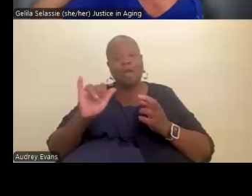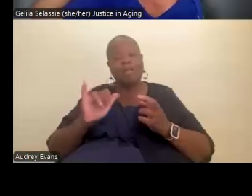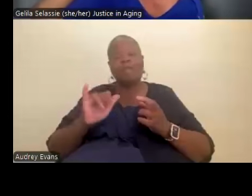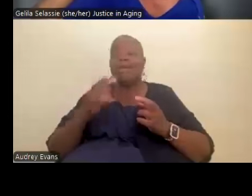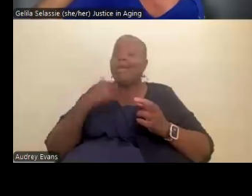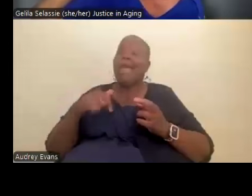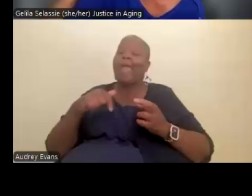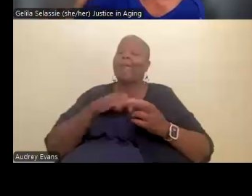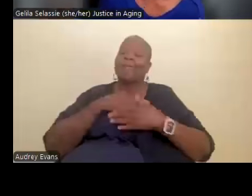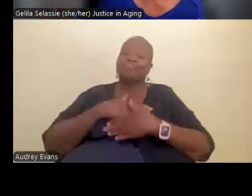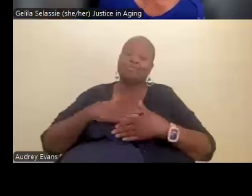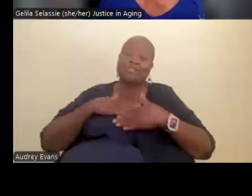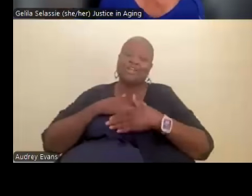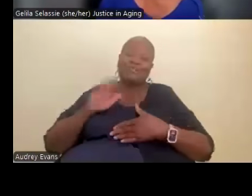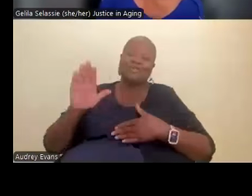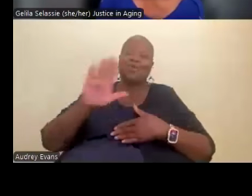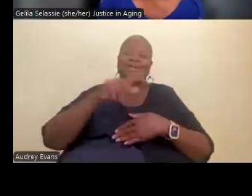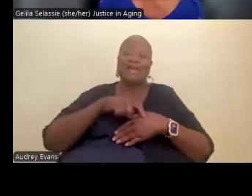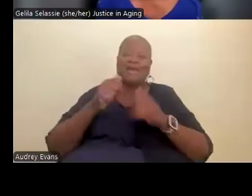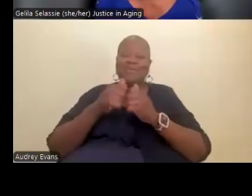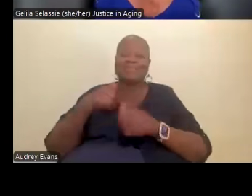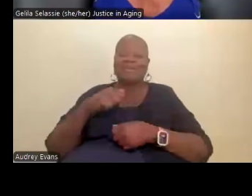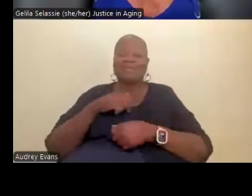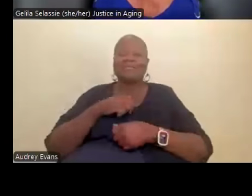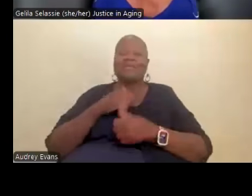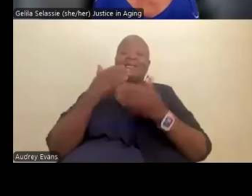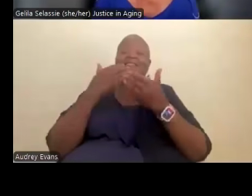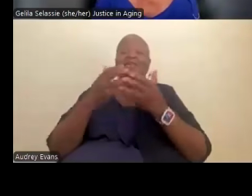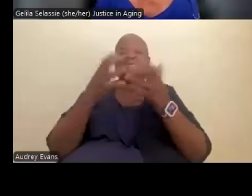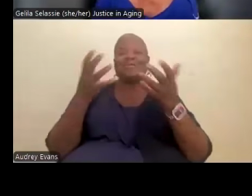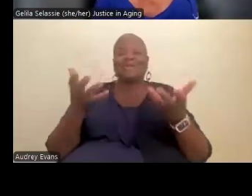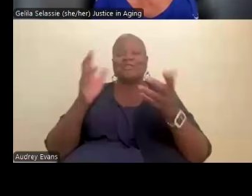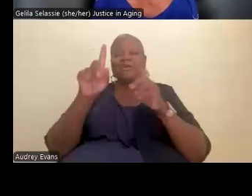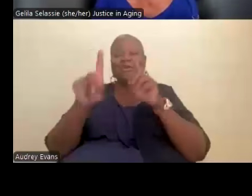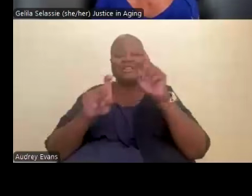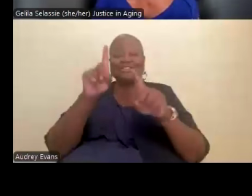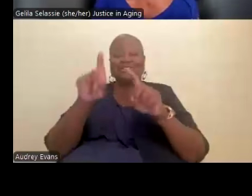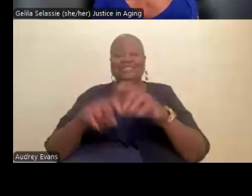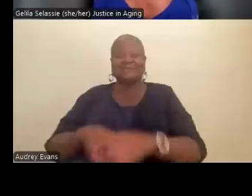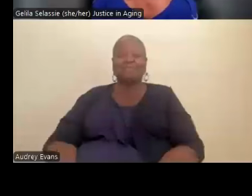are really appreciative of you all spending your time with us. And thank you so much for your questions.